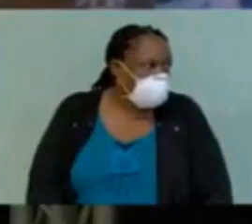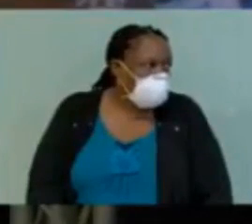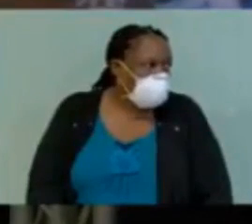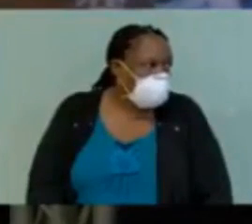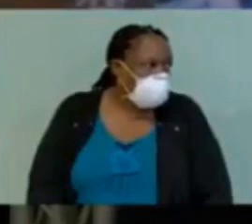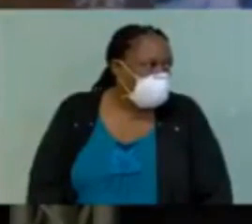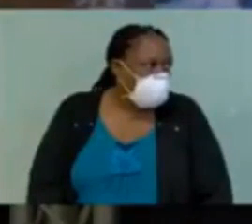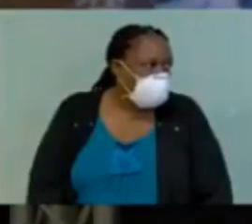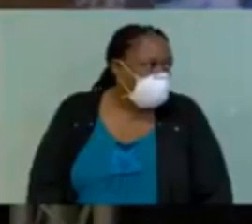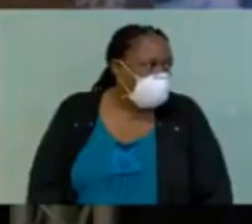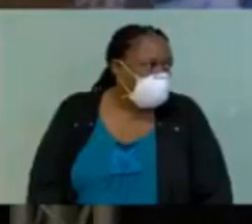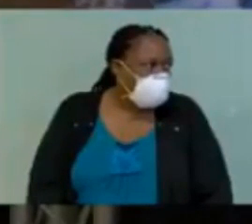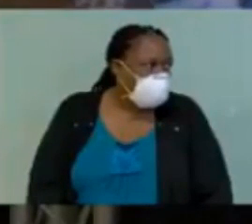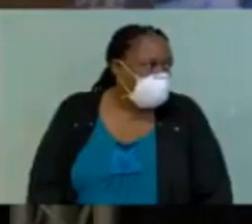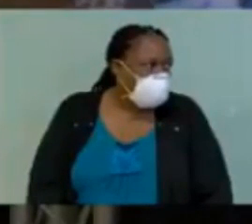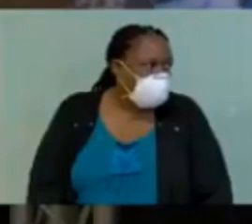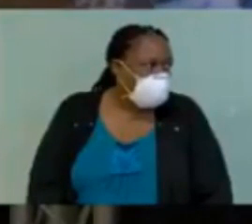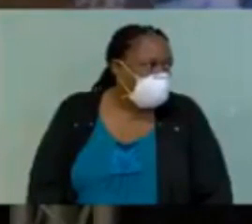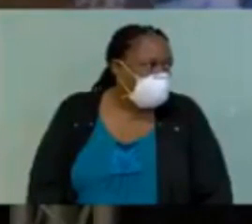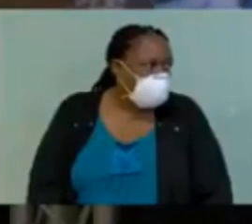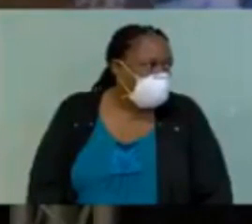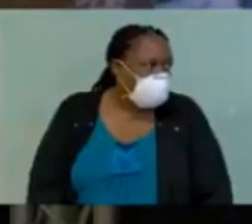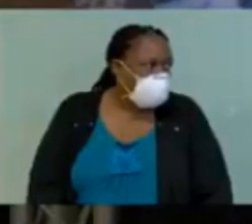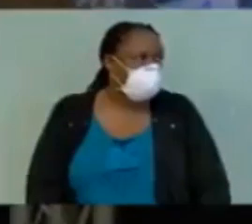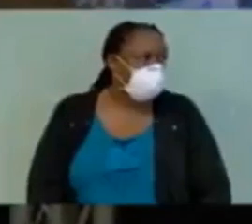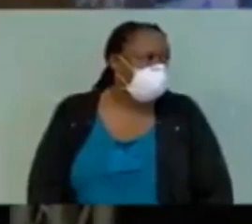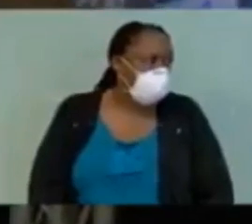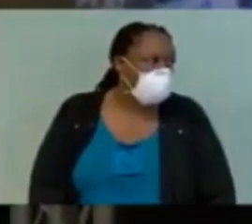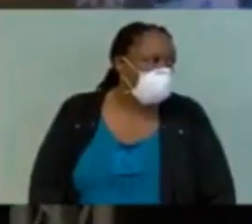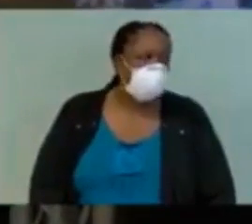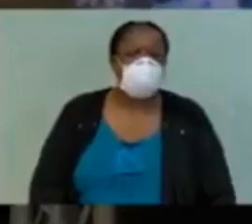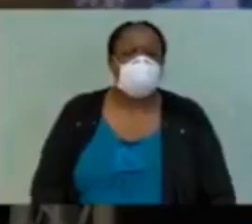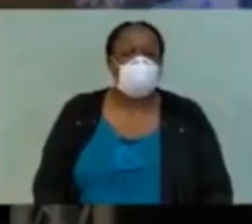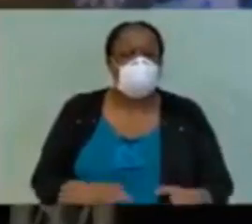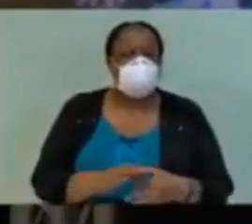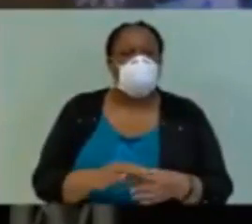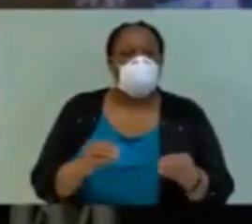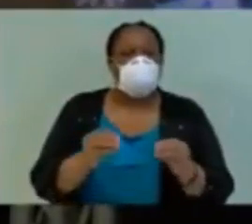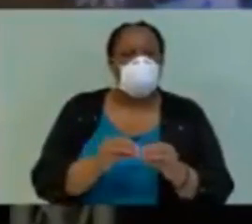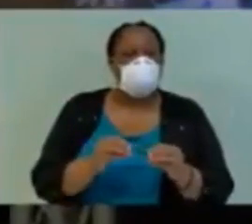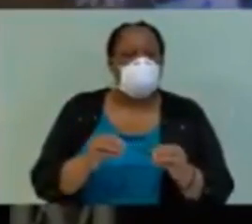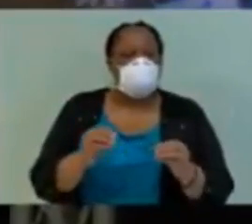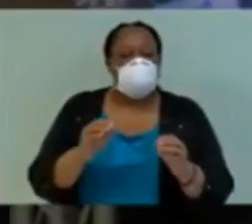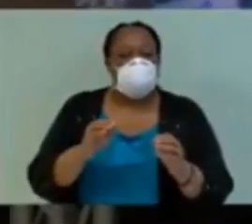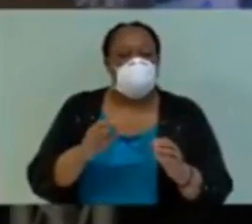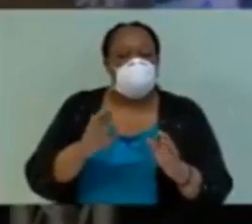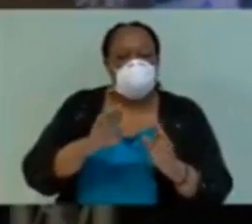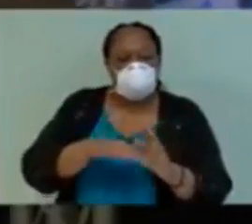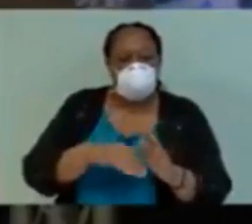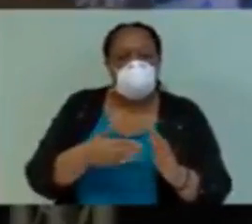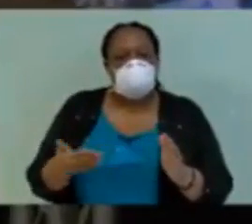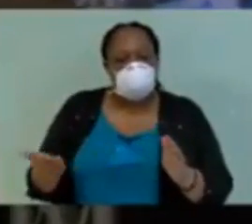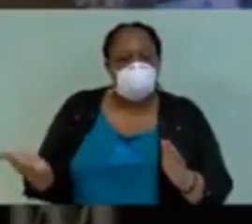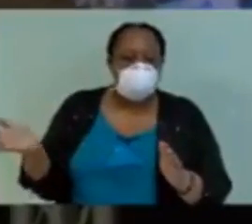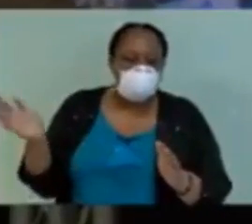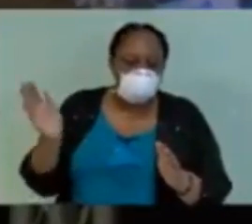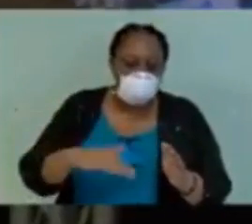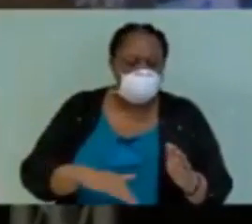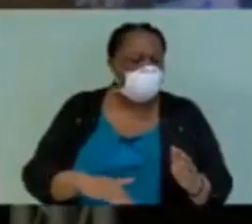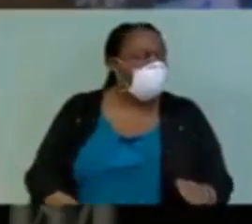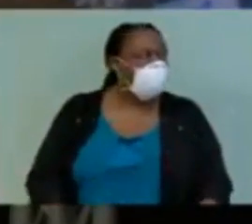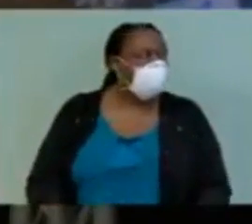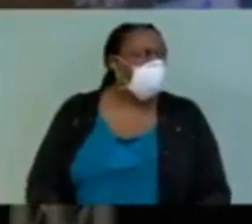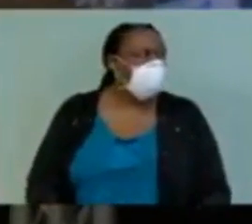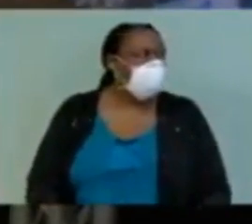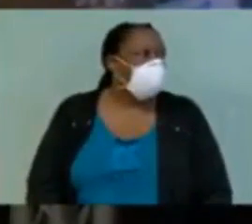Interesting. Cargo. During that period, we have seen a gradual